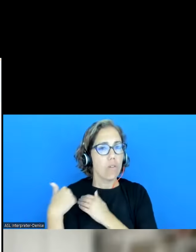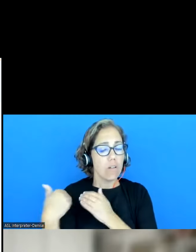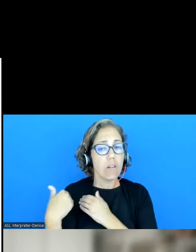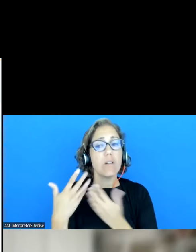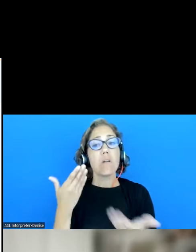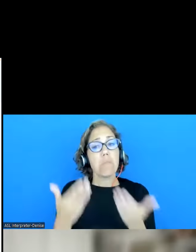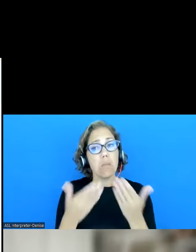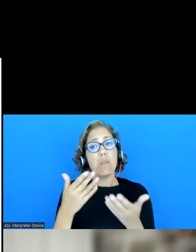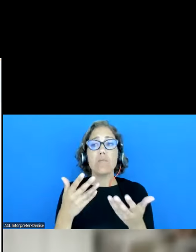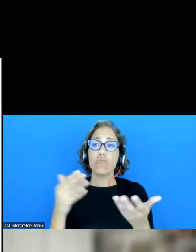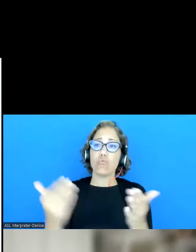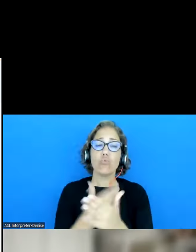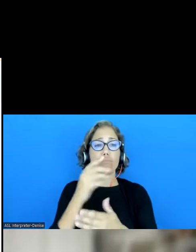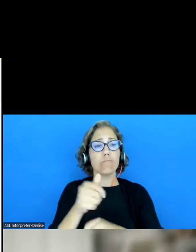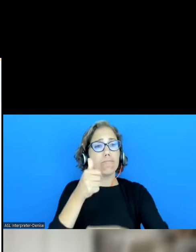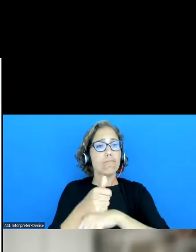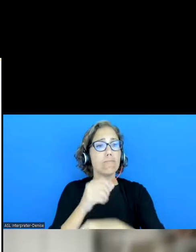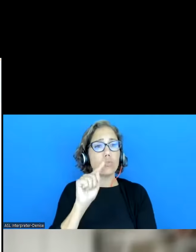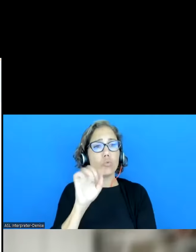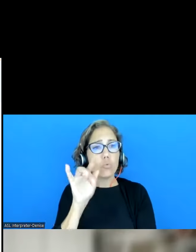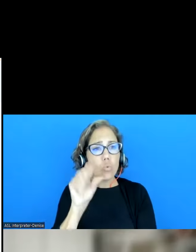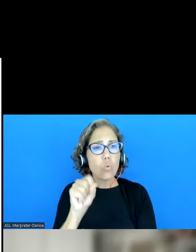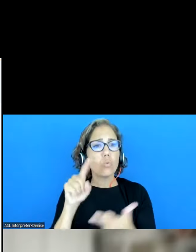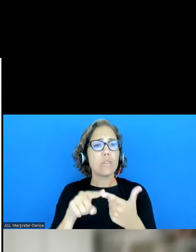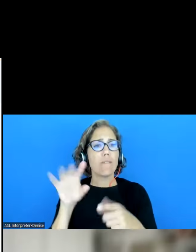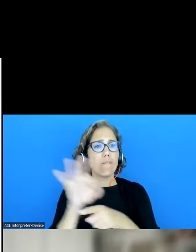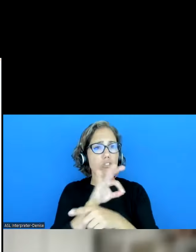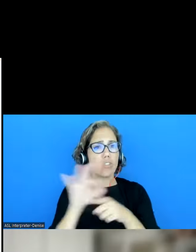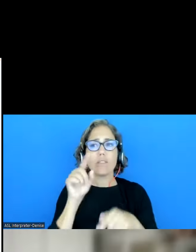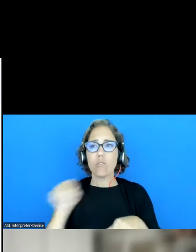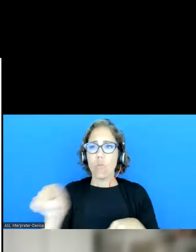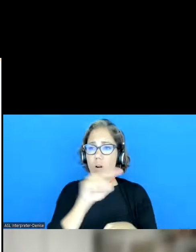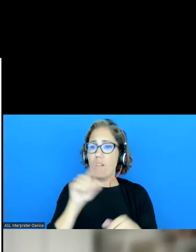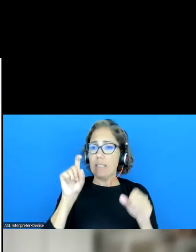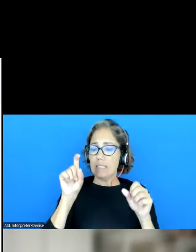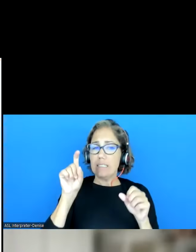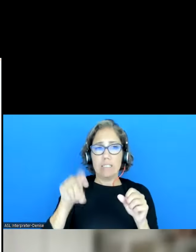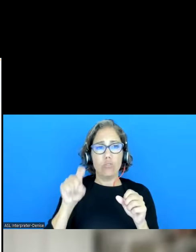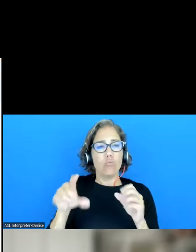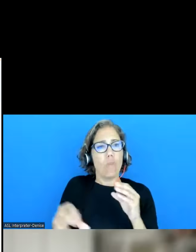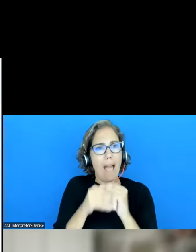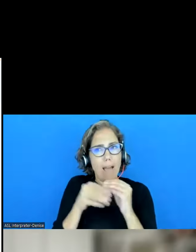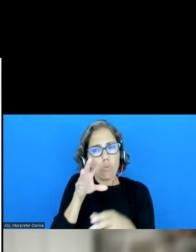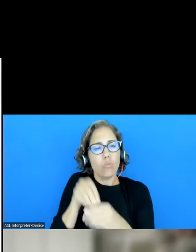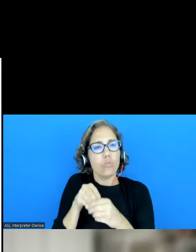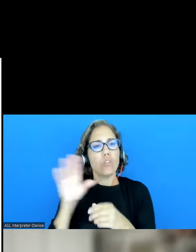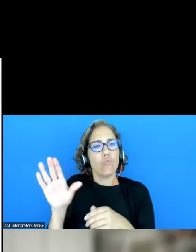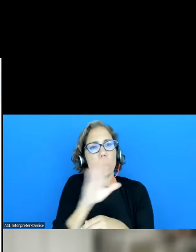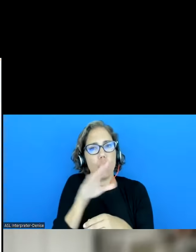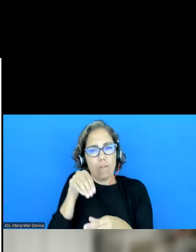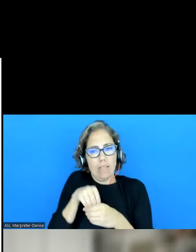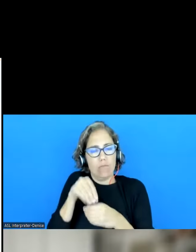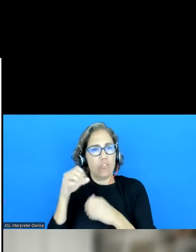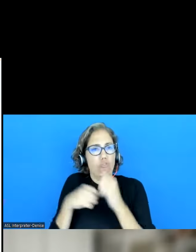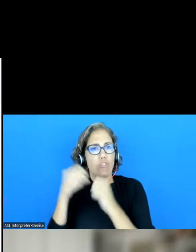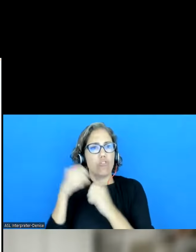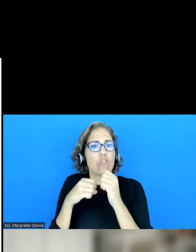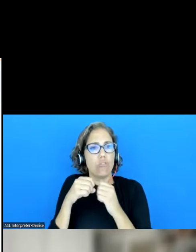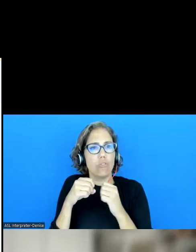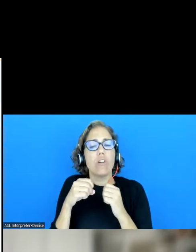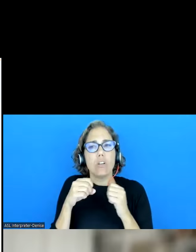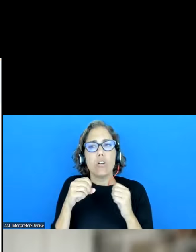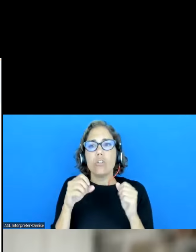of tools or functionalities that you need to have on your infrastructure in order to allow you to